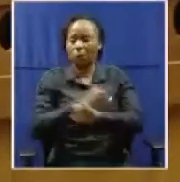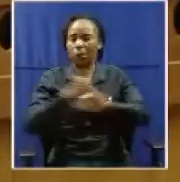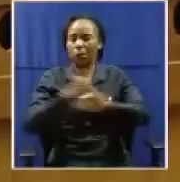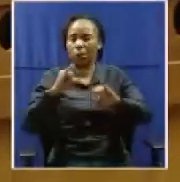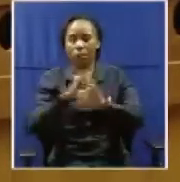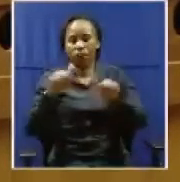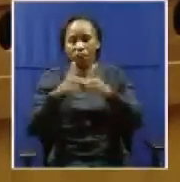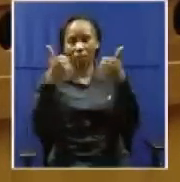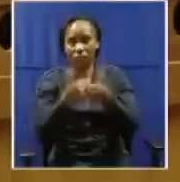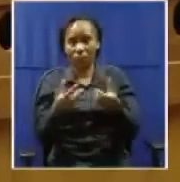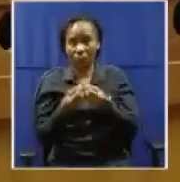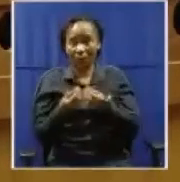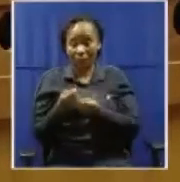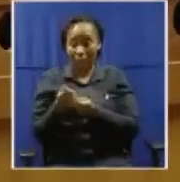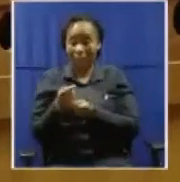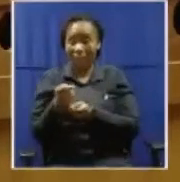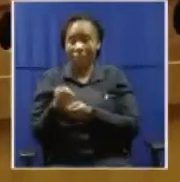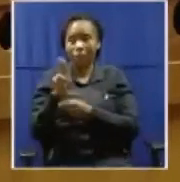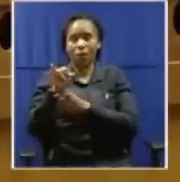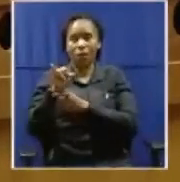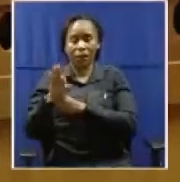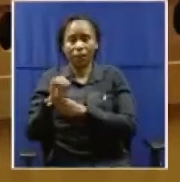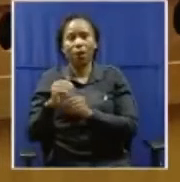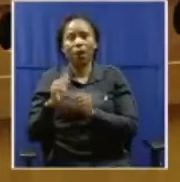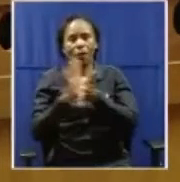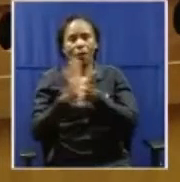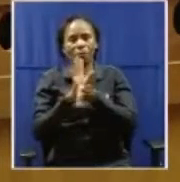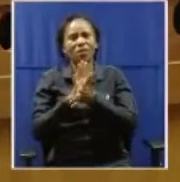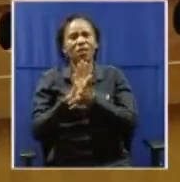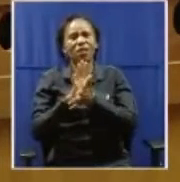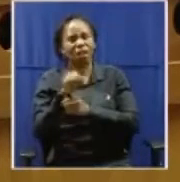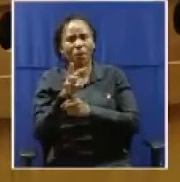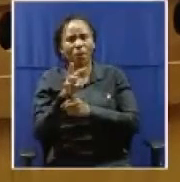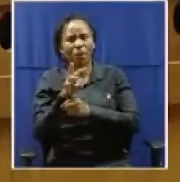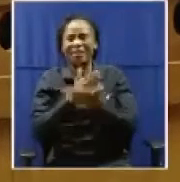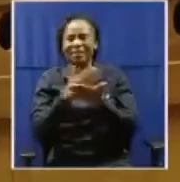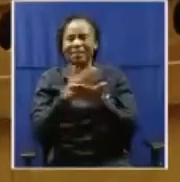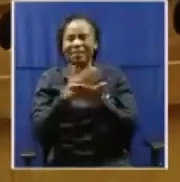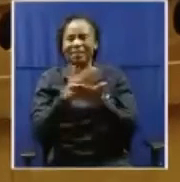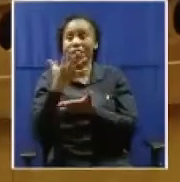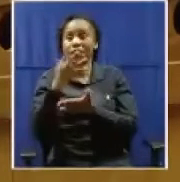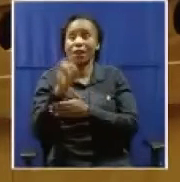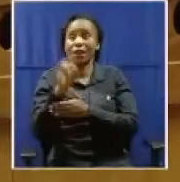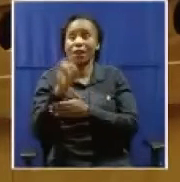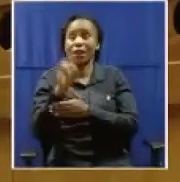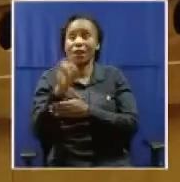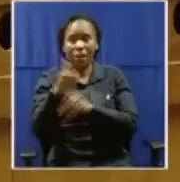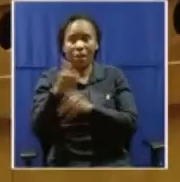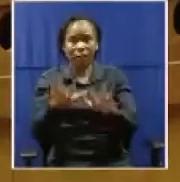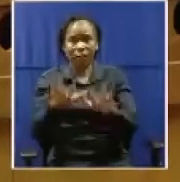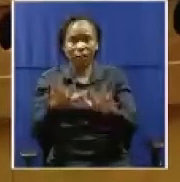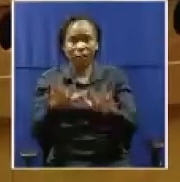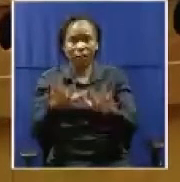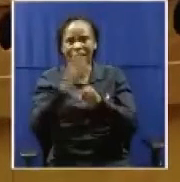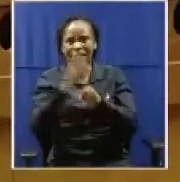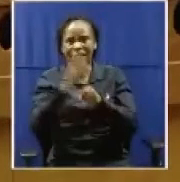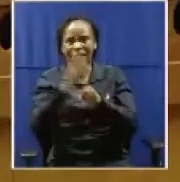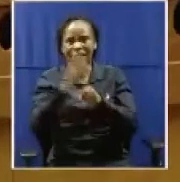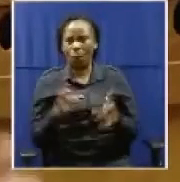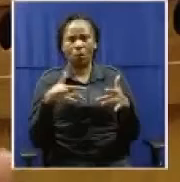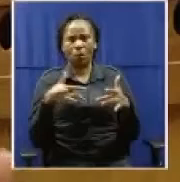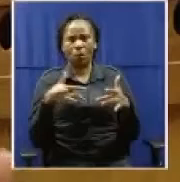deters payments and whilst we appreciate that some 50 billion has already been paid out it must be deeply concerning